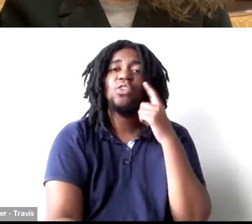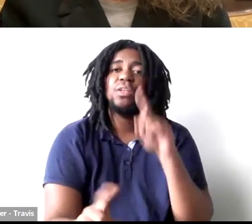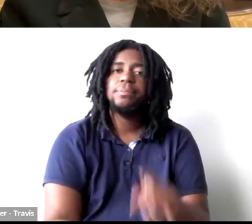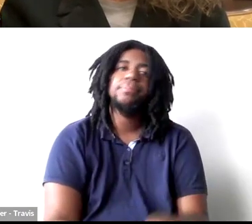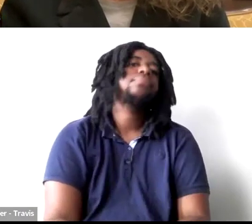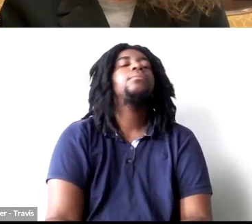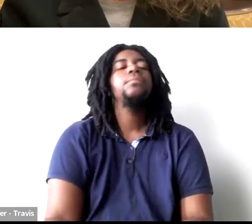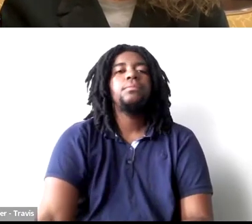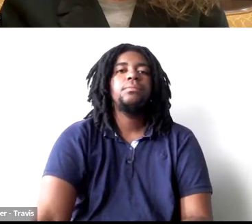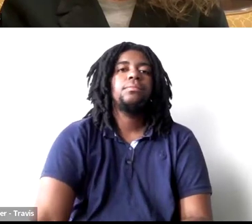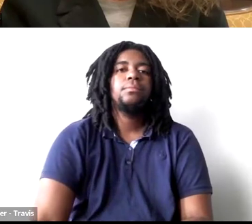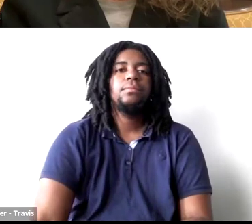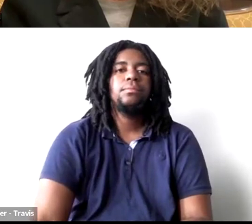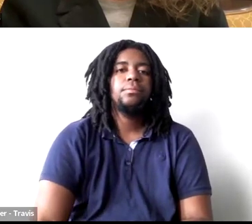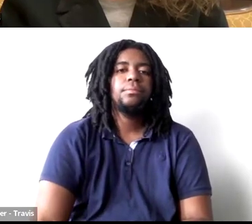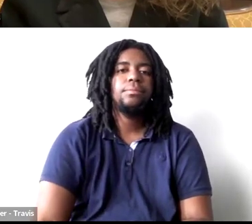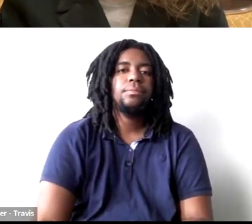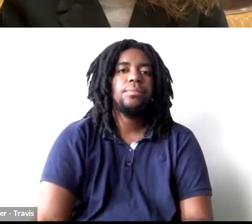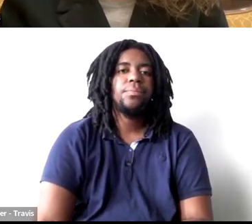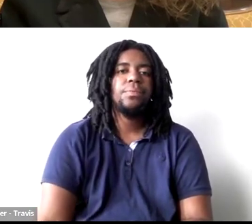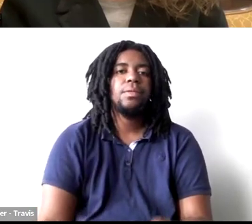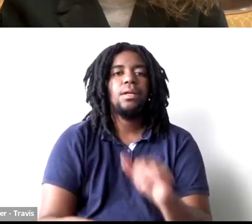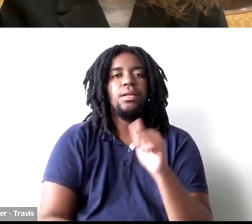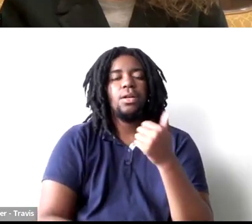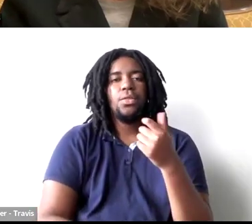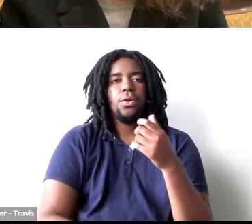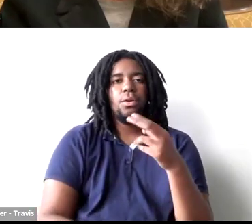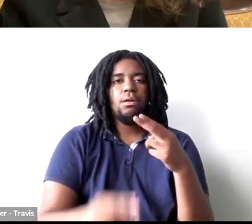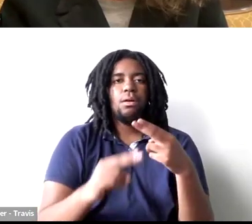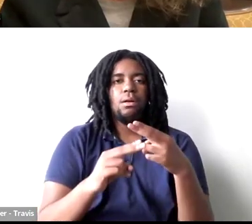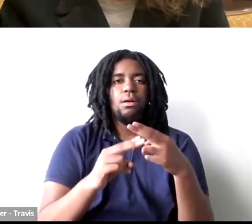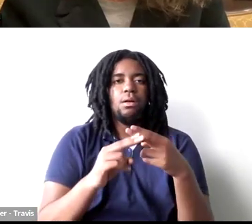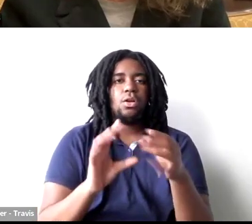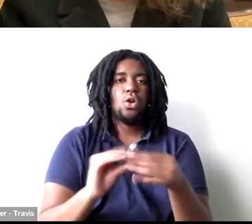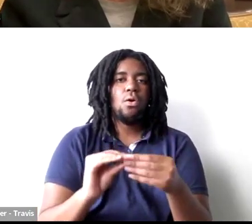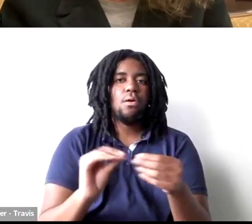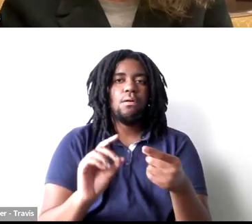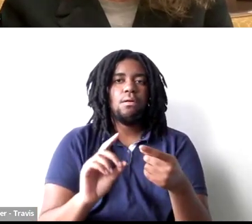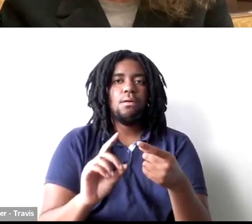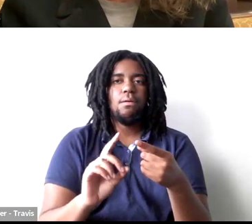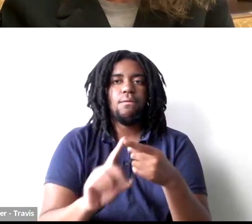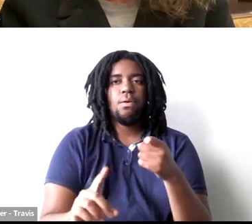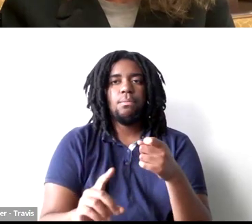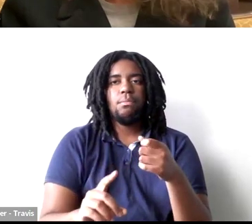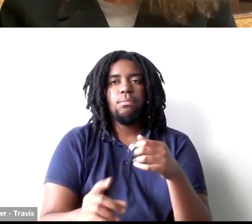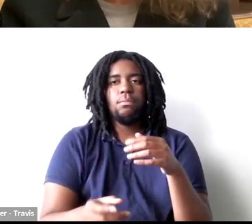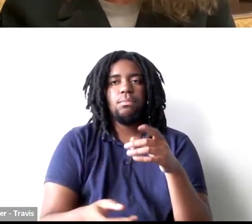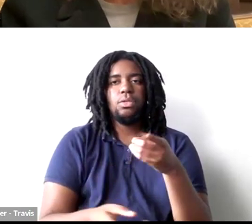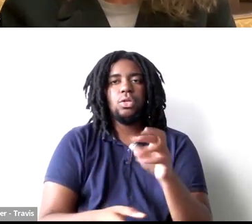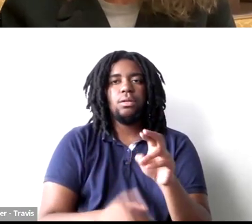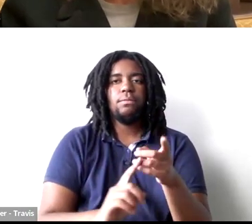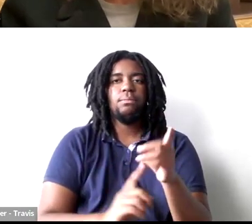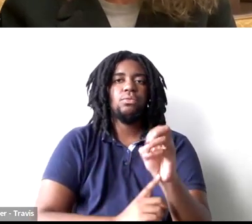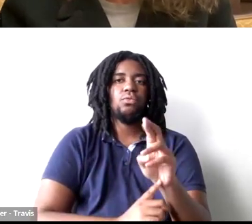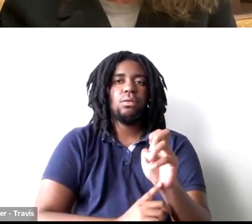voice also another note from Dr. Muscio from Drexel that Tyrone Bullock, who made the 3D model of